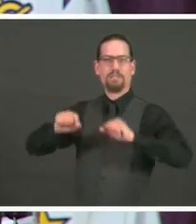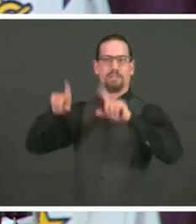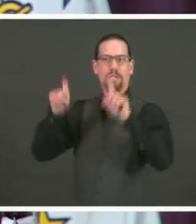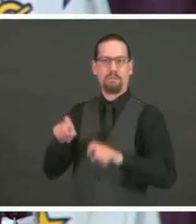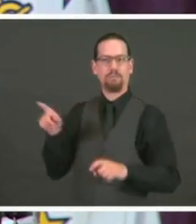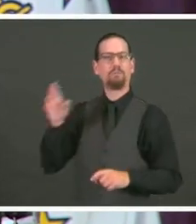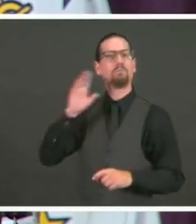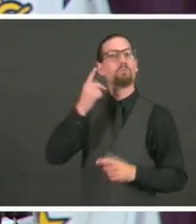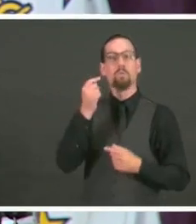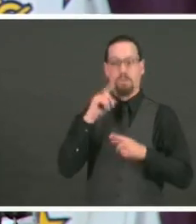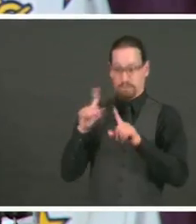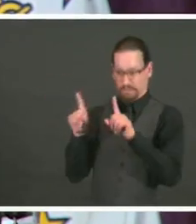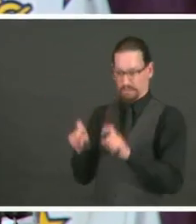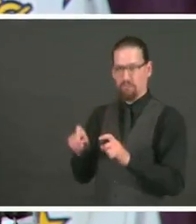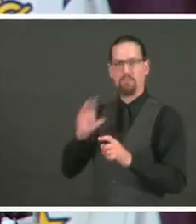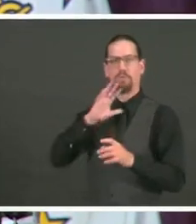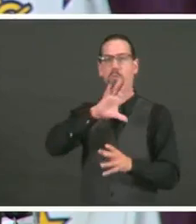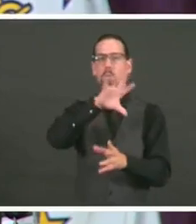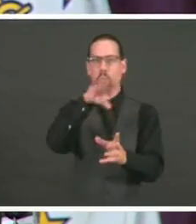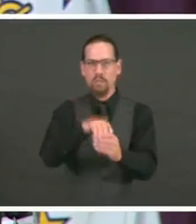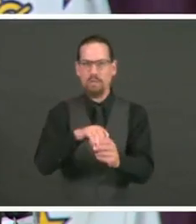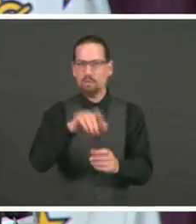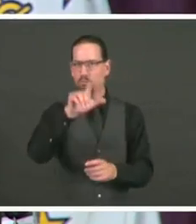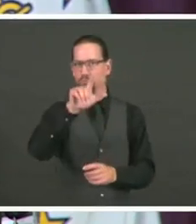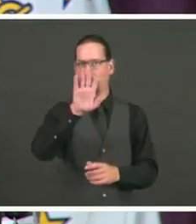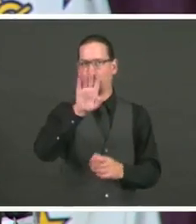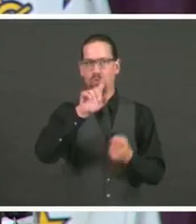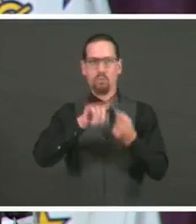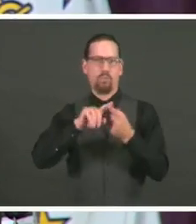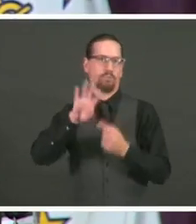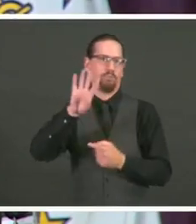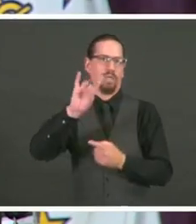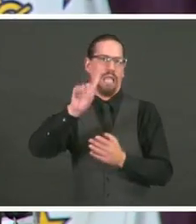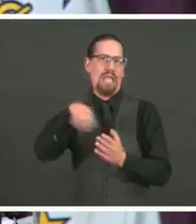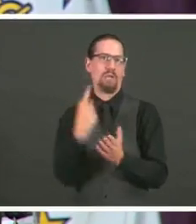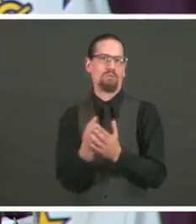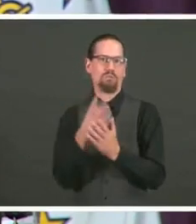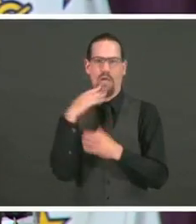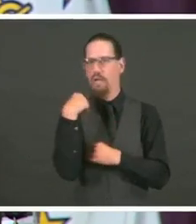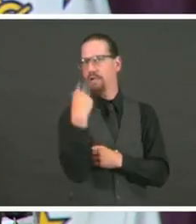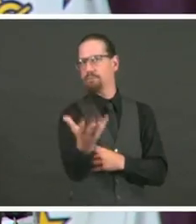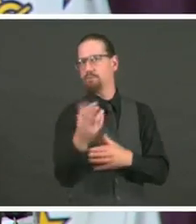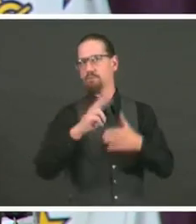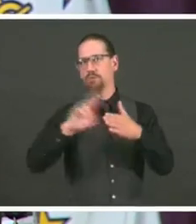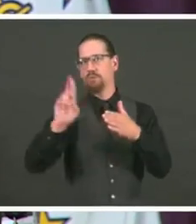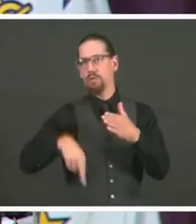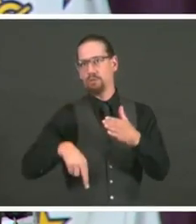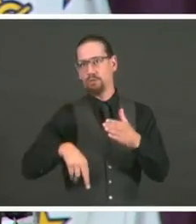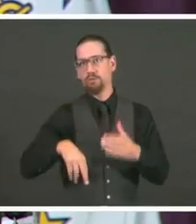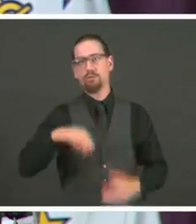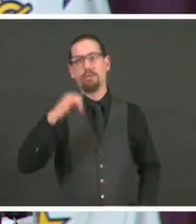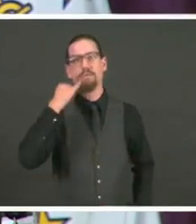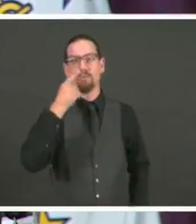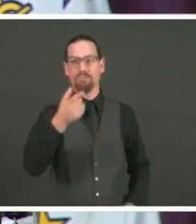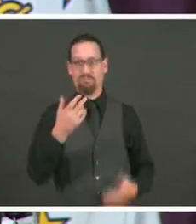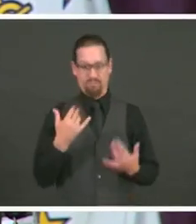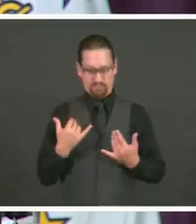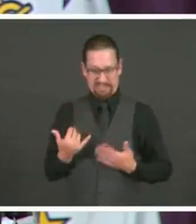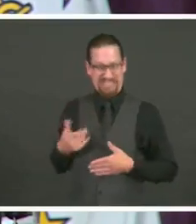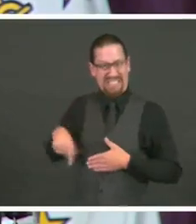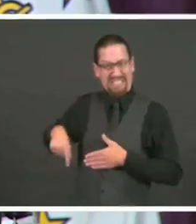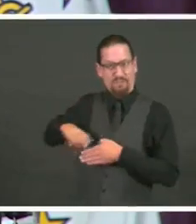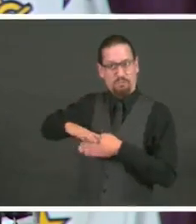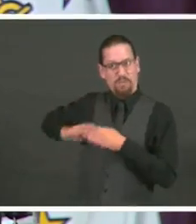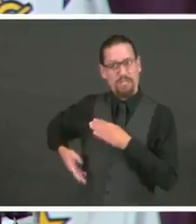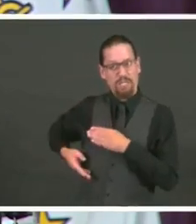anxious about plans for next week, this afternoon, go to portal.ri.gov, go to the section that says